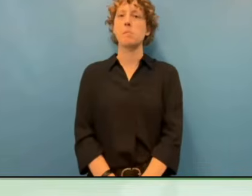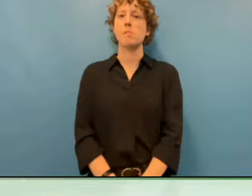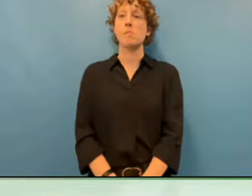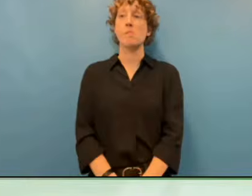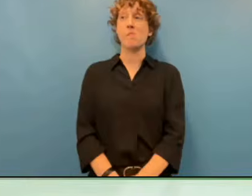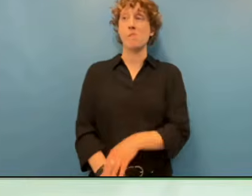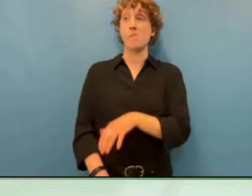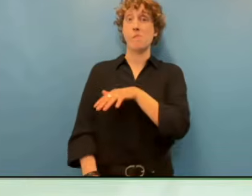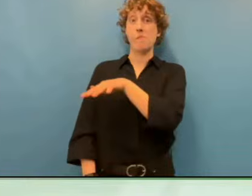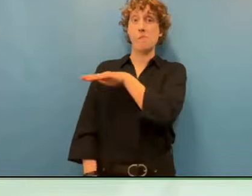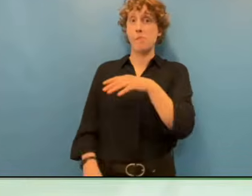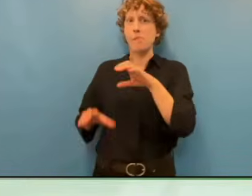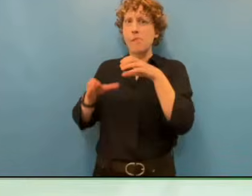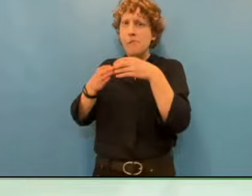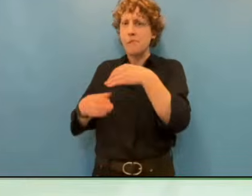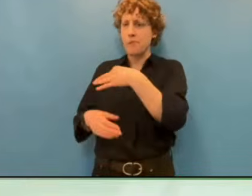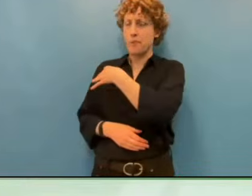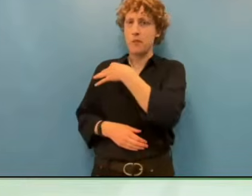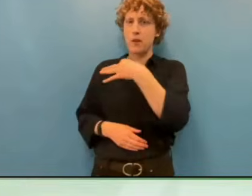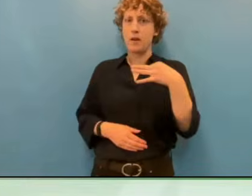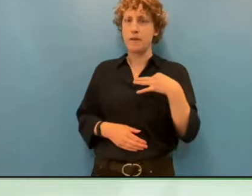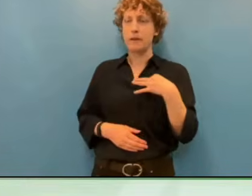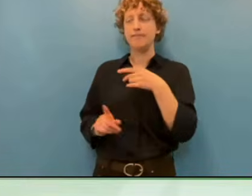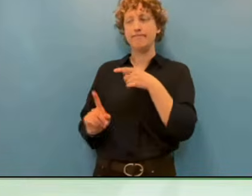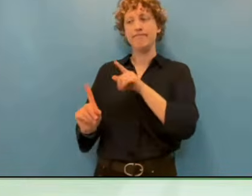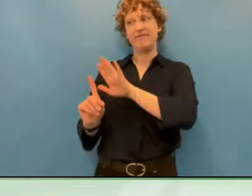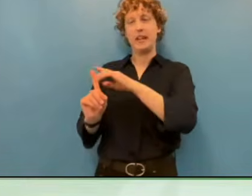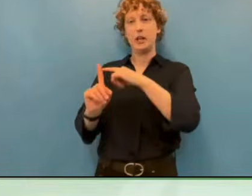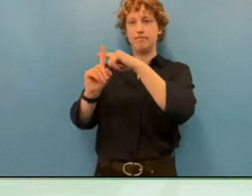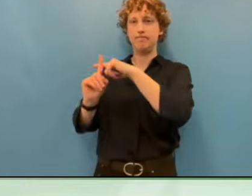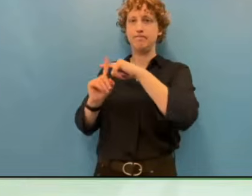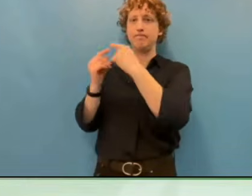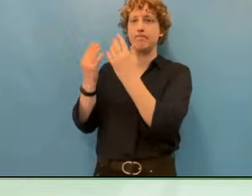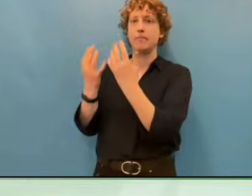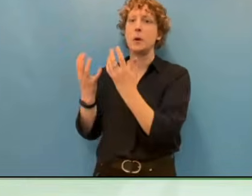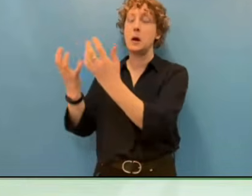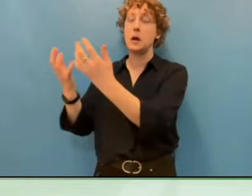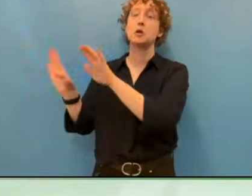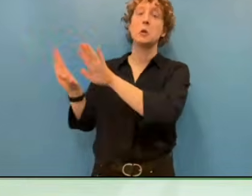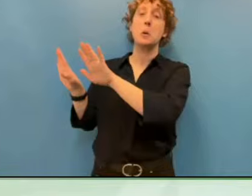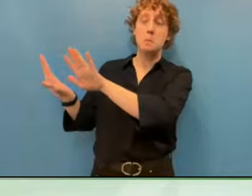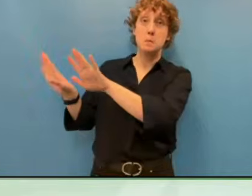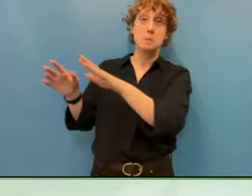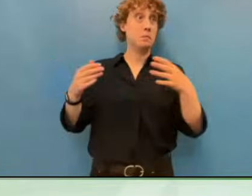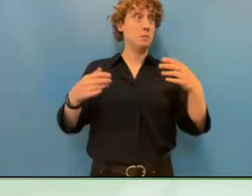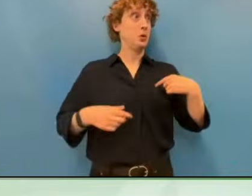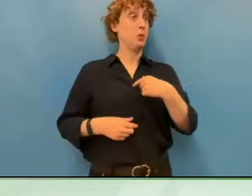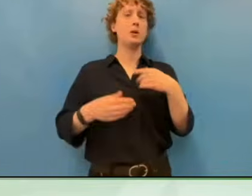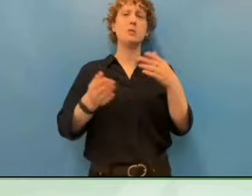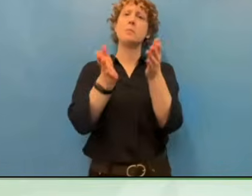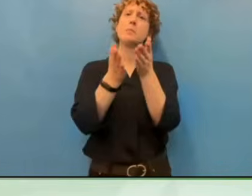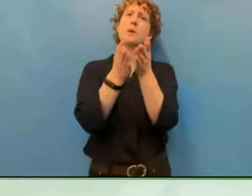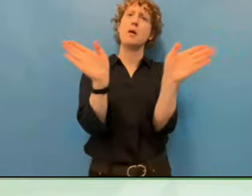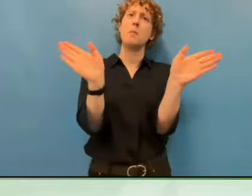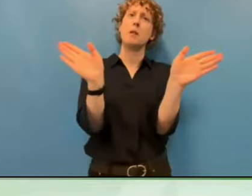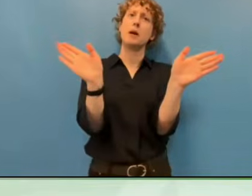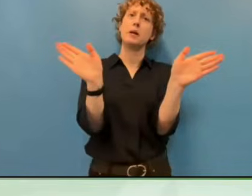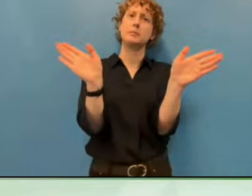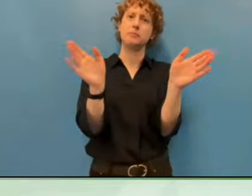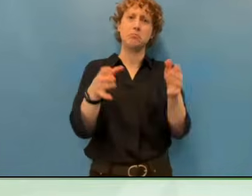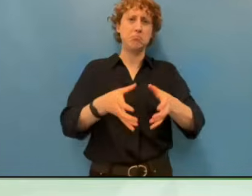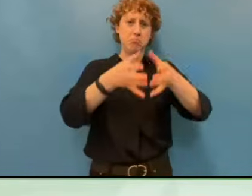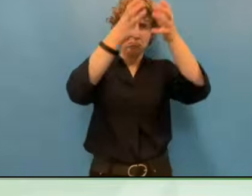obviously aims at certain audience, which is rightful so. But we are a public institution, and for us it's important that the